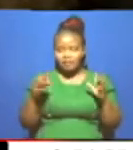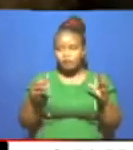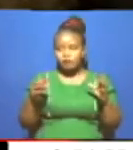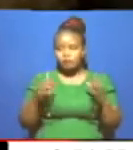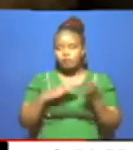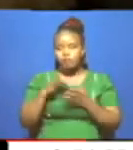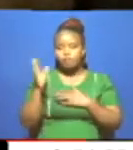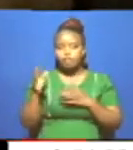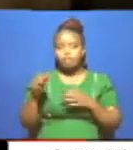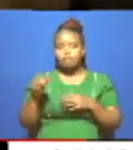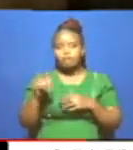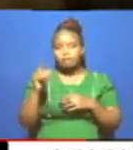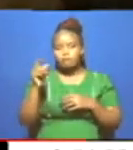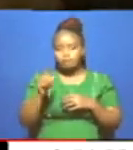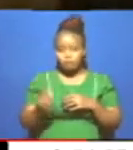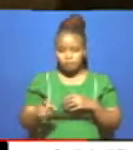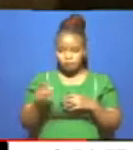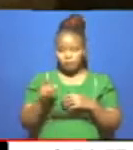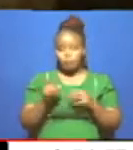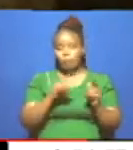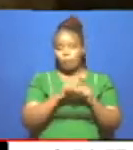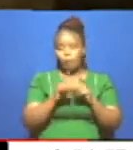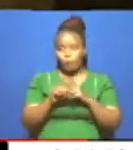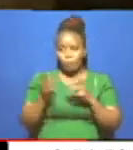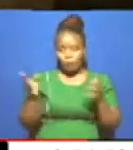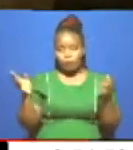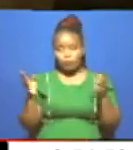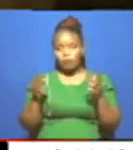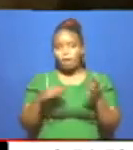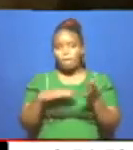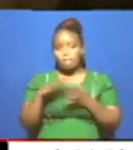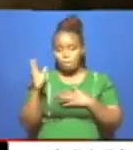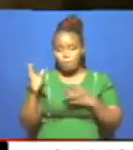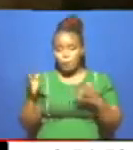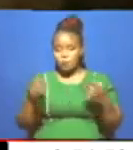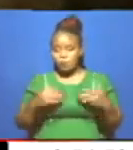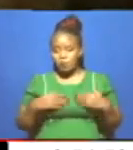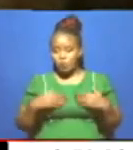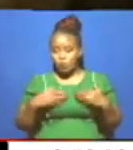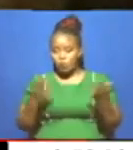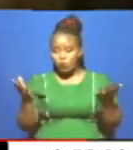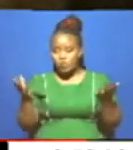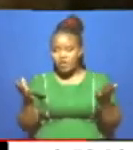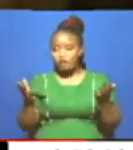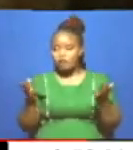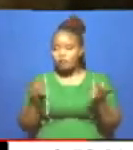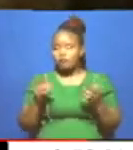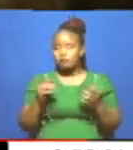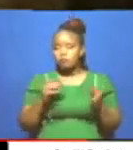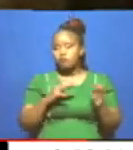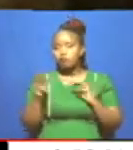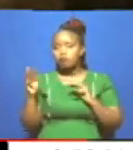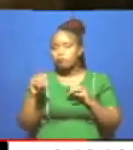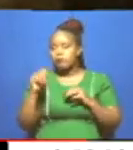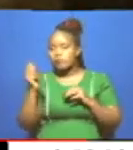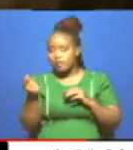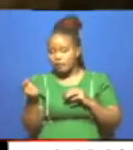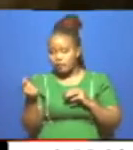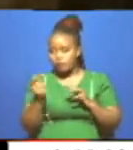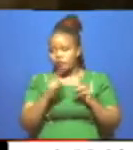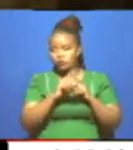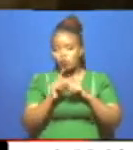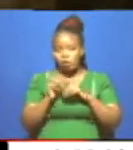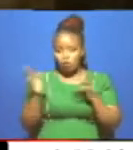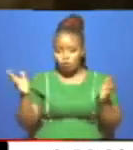way. While many from our era left Kenya to settle in foreign lands, I chose